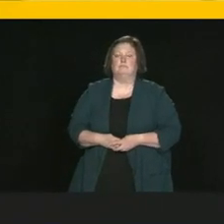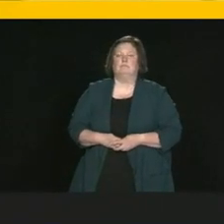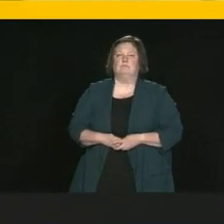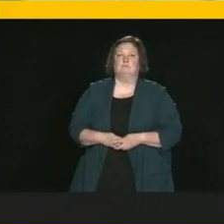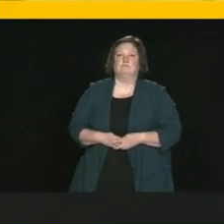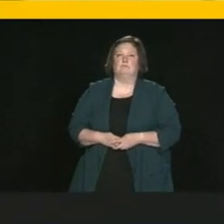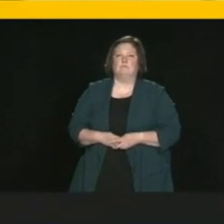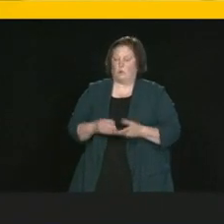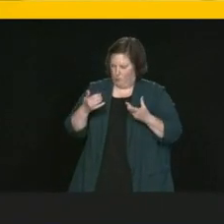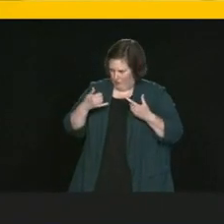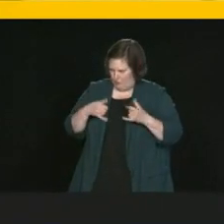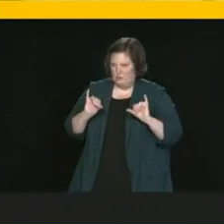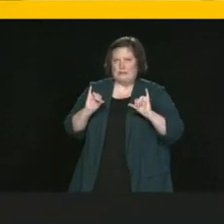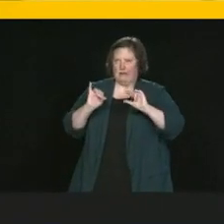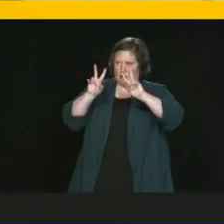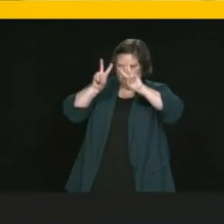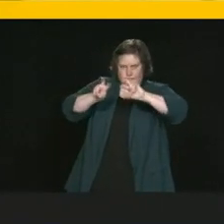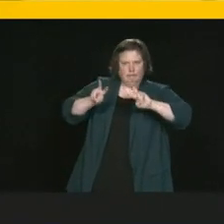in spite of